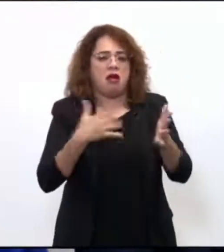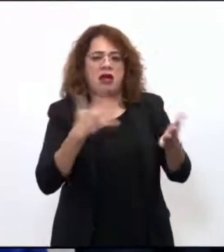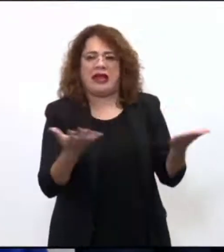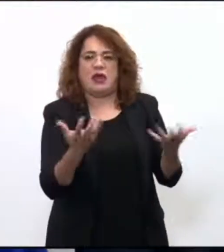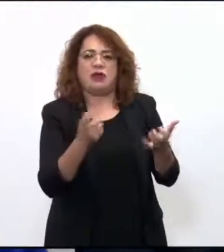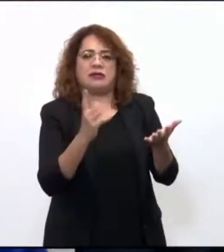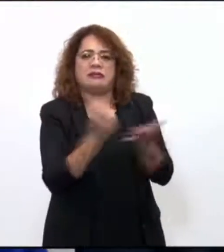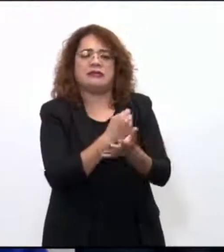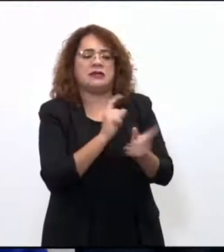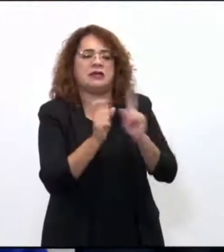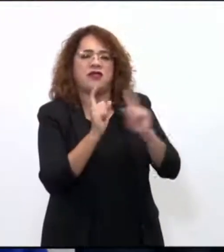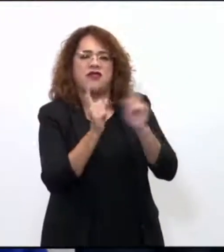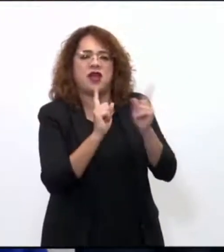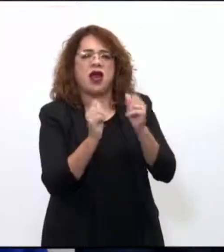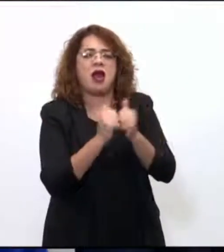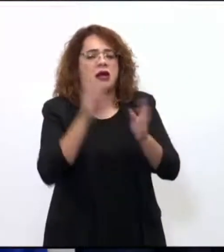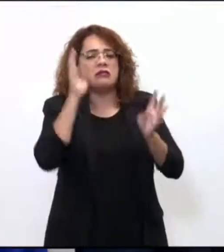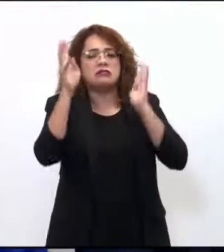let us know.